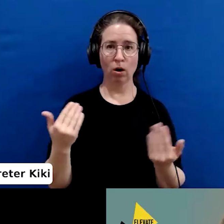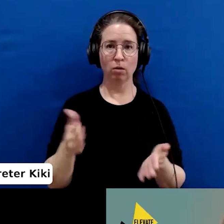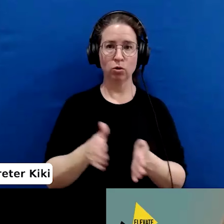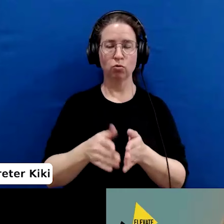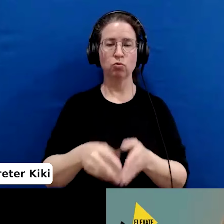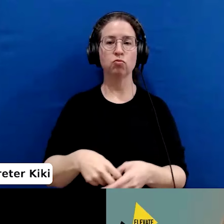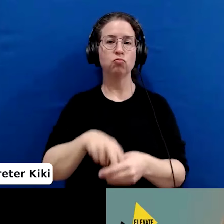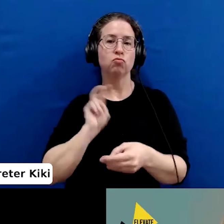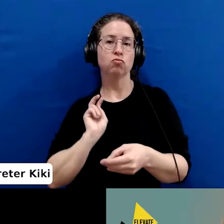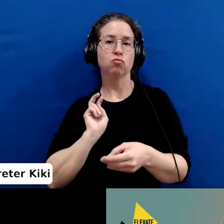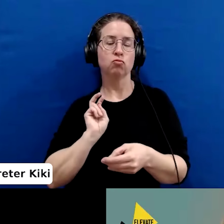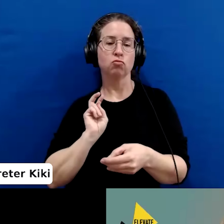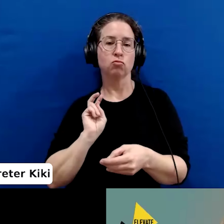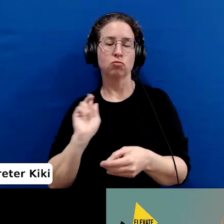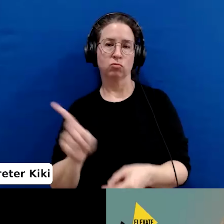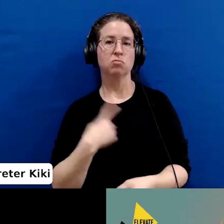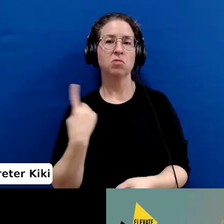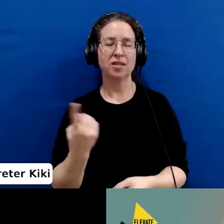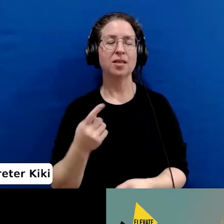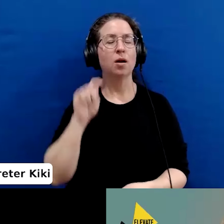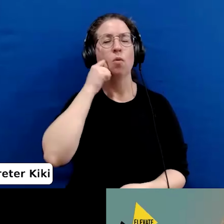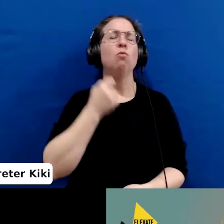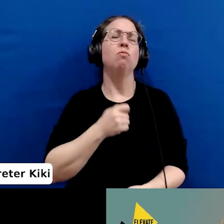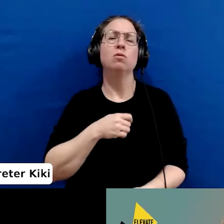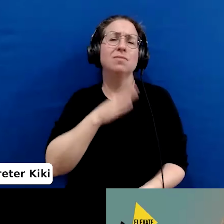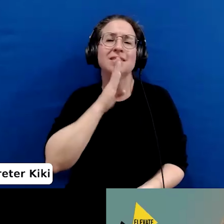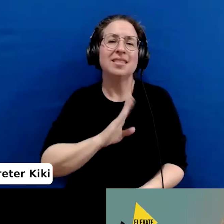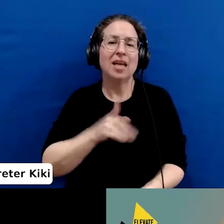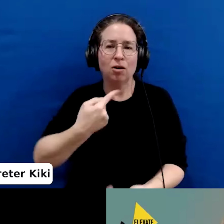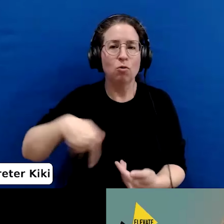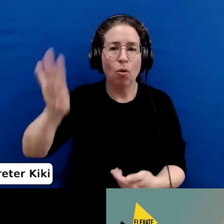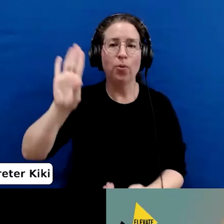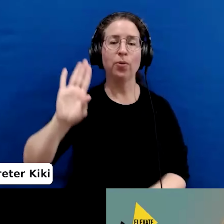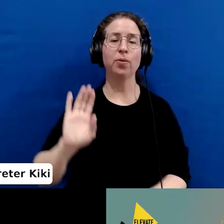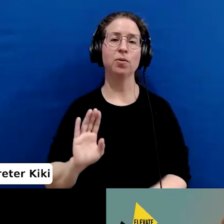from the degree at any time. We'll be sad to see you go.